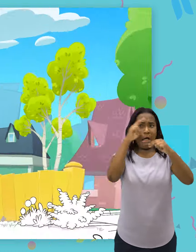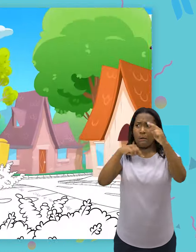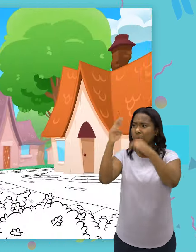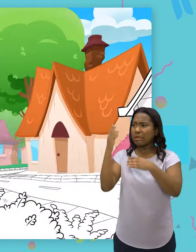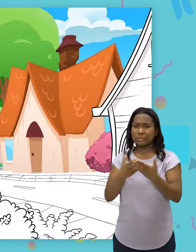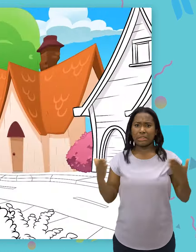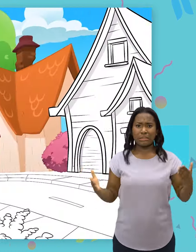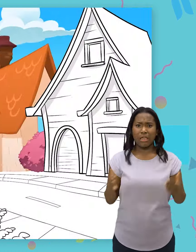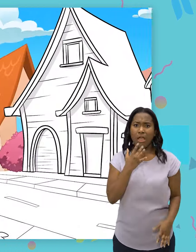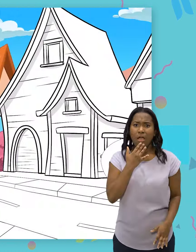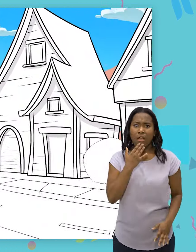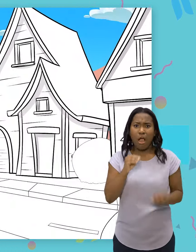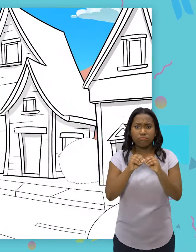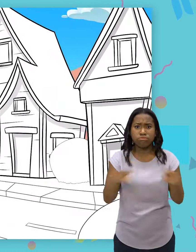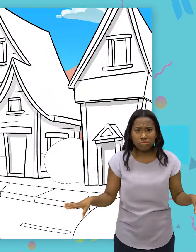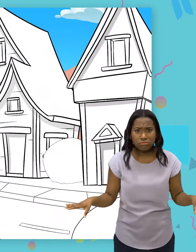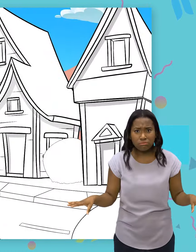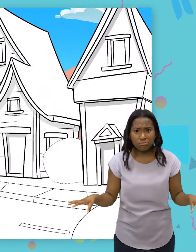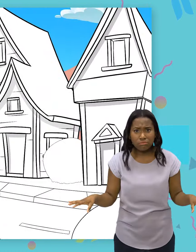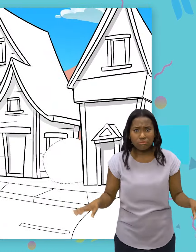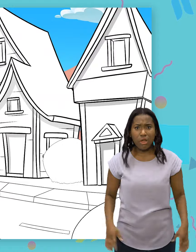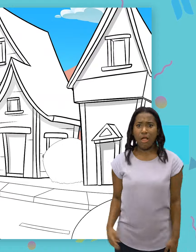all those things have lost their color.